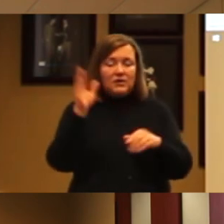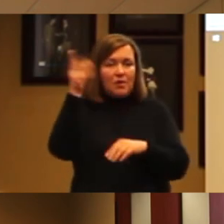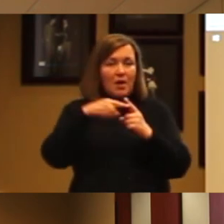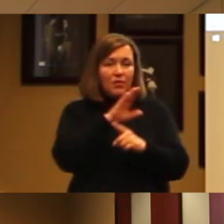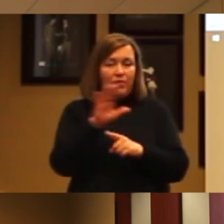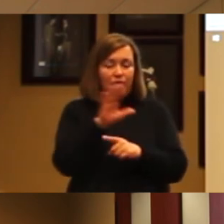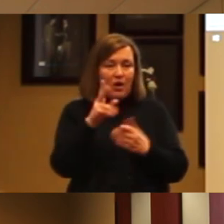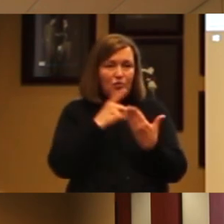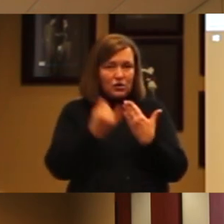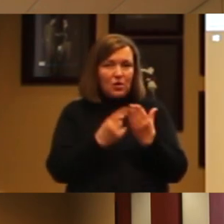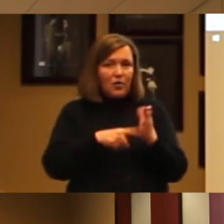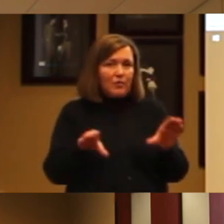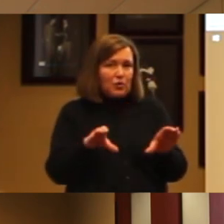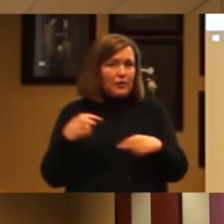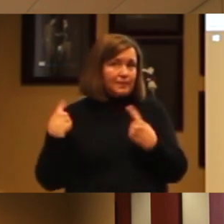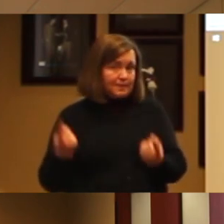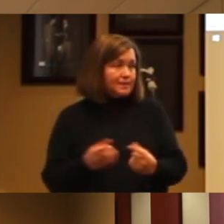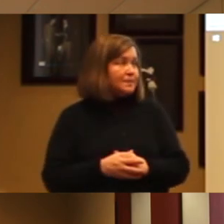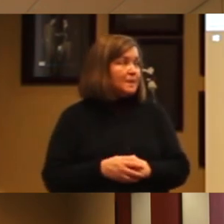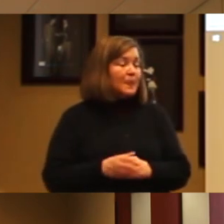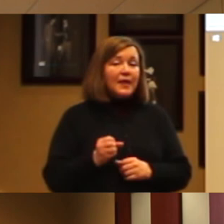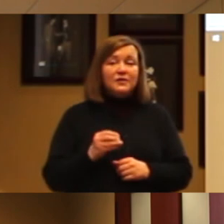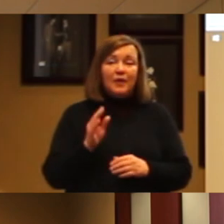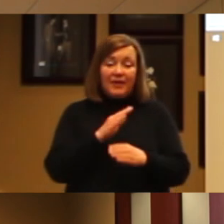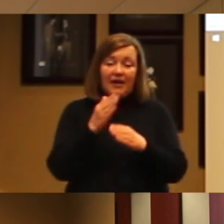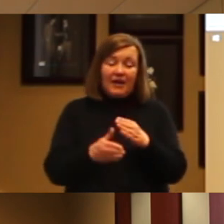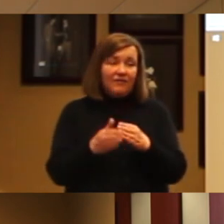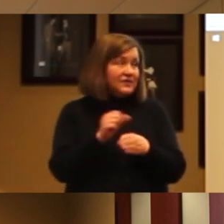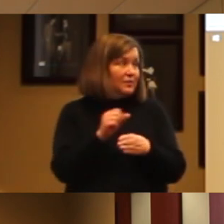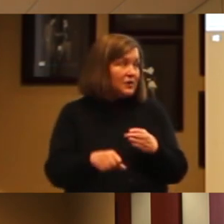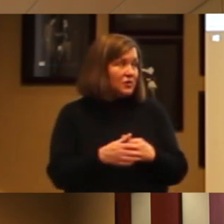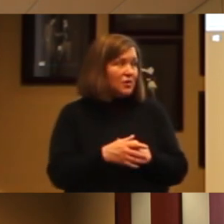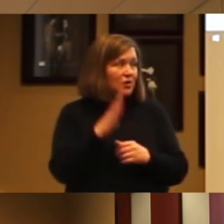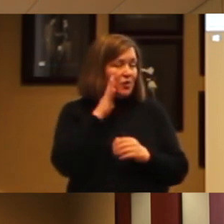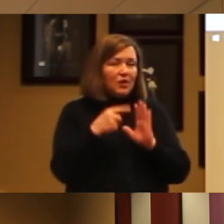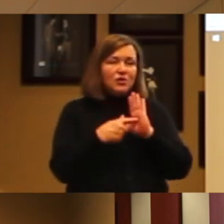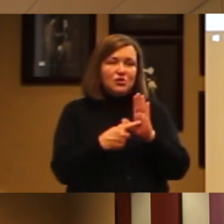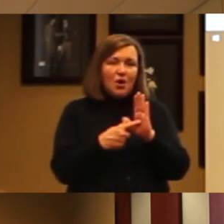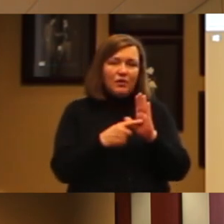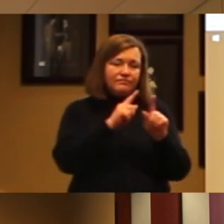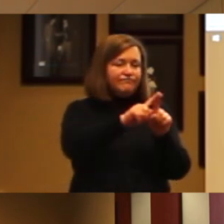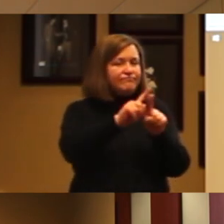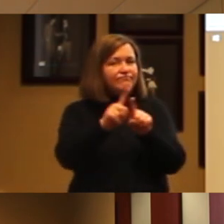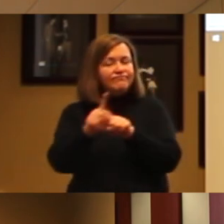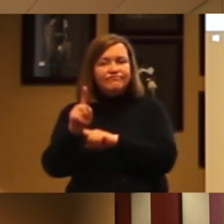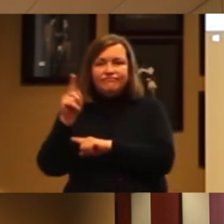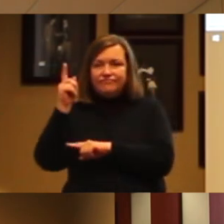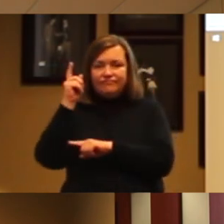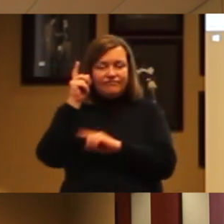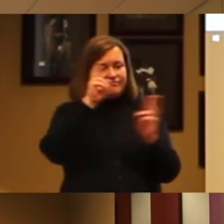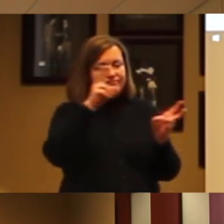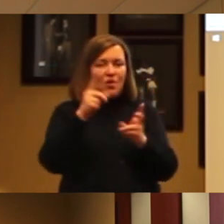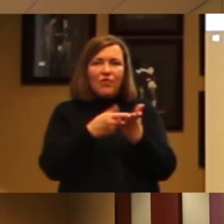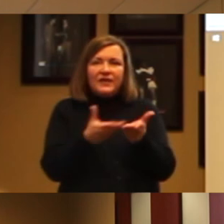and what they're really working on as well. So that at the end of the semester, we should have a great breadth of what is happening on our campus